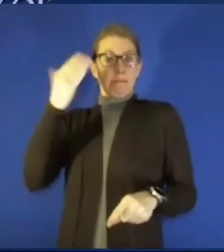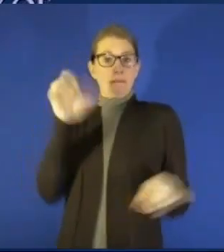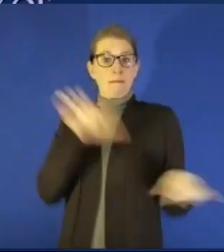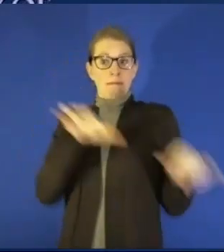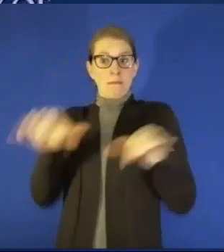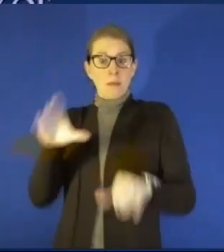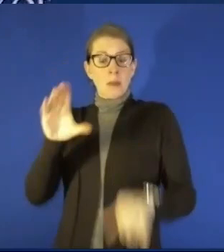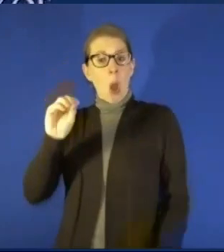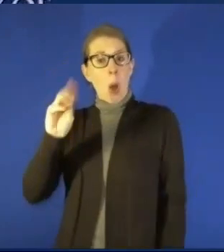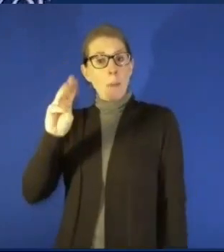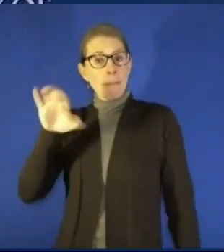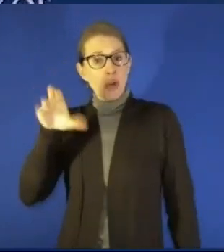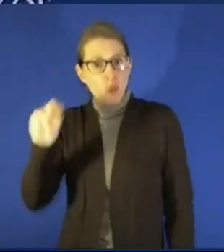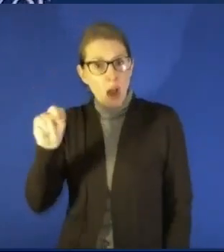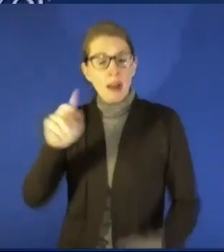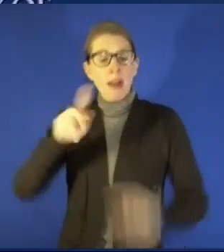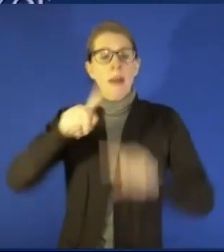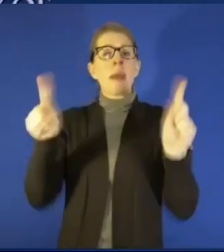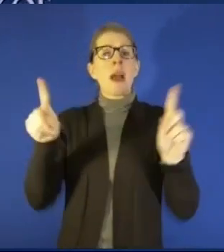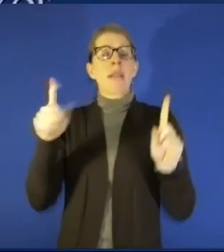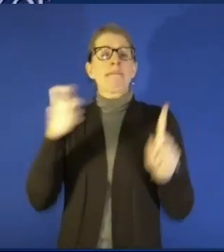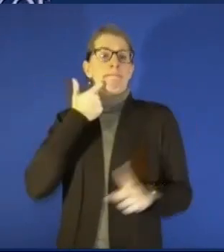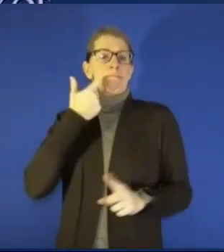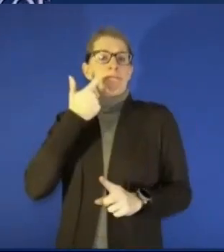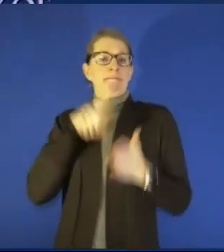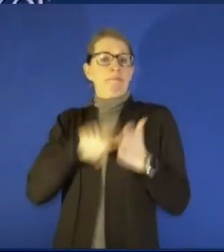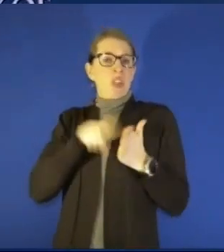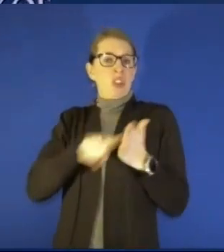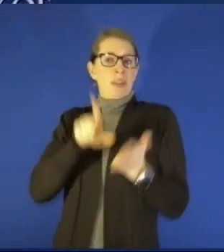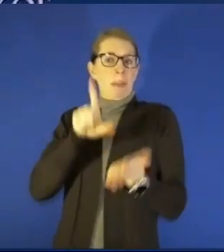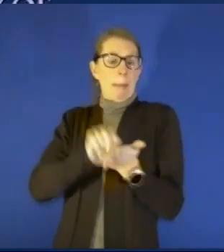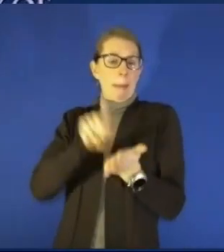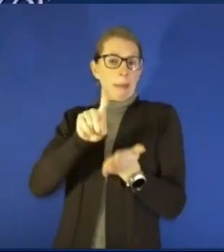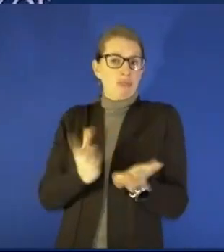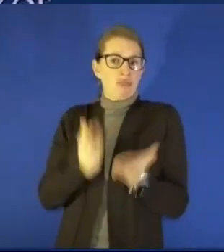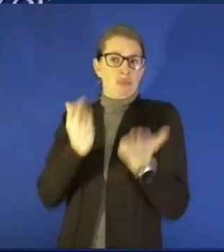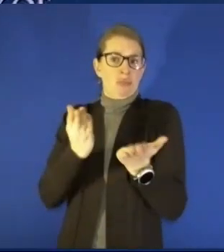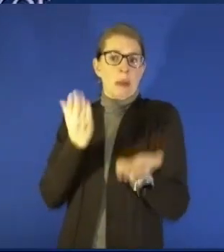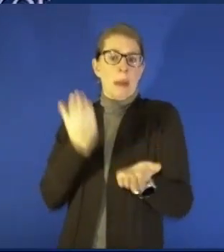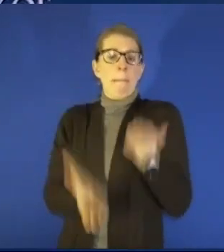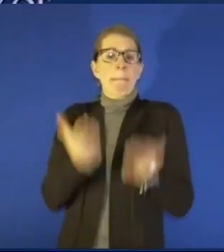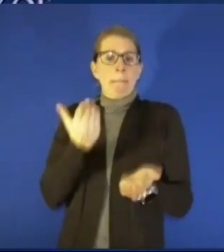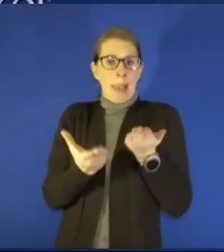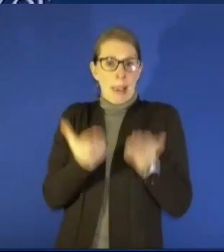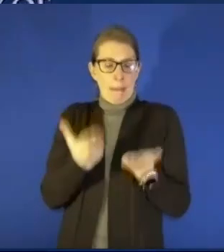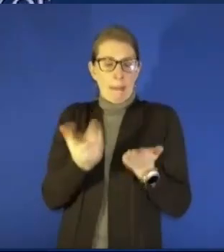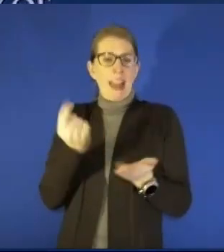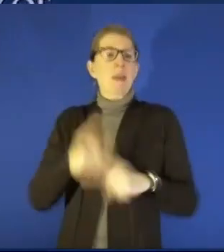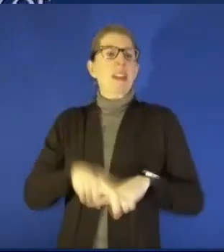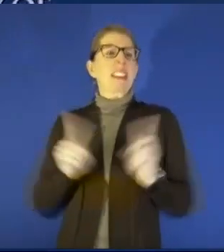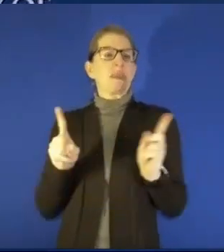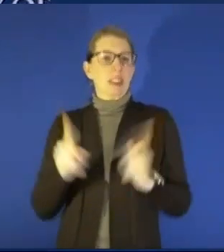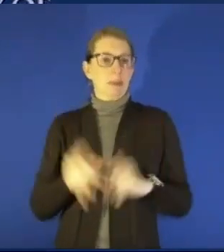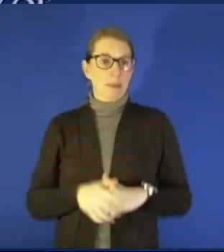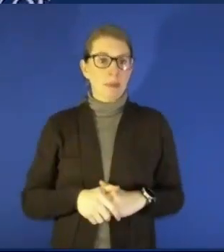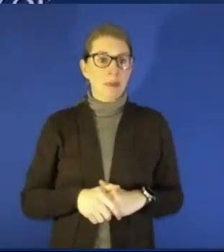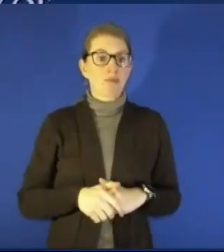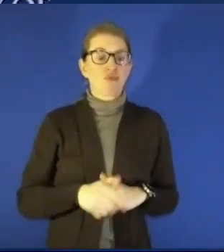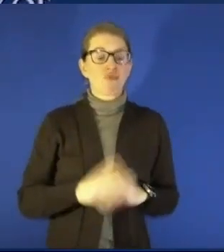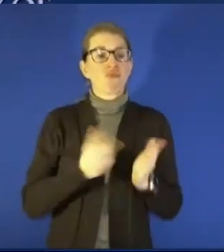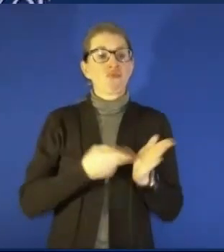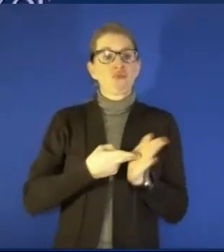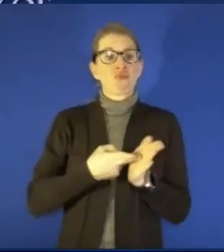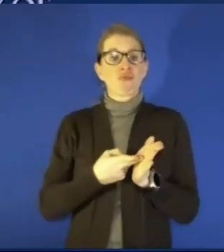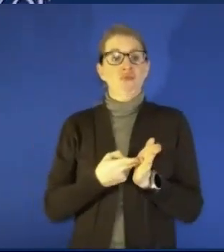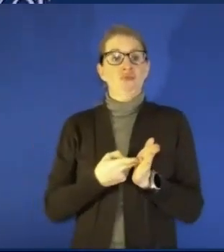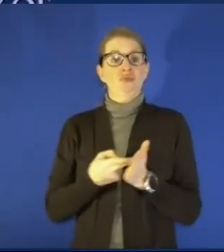there's been some recent research being published that suggests that maybe it is a little different. And I think the truth is that we just don't